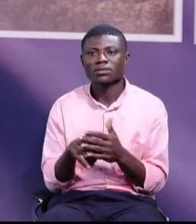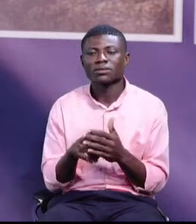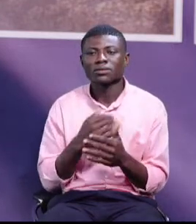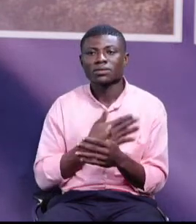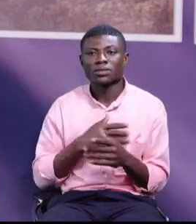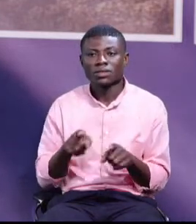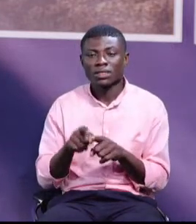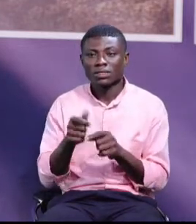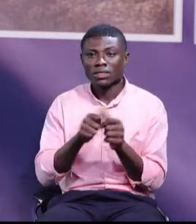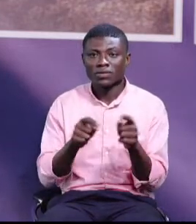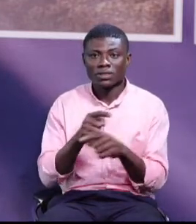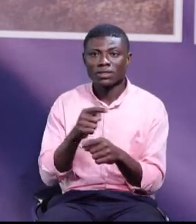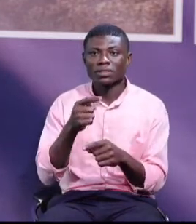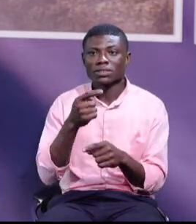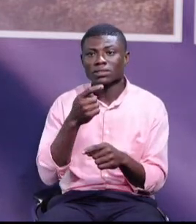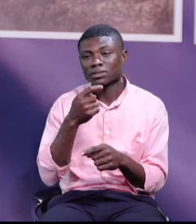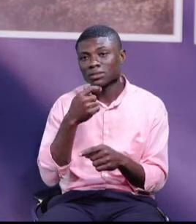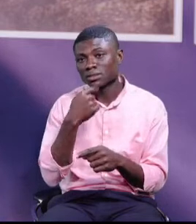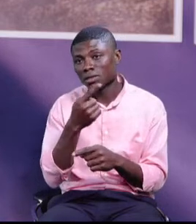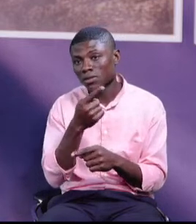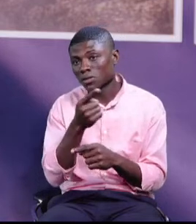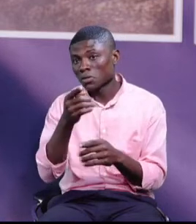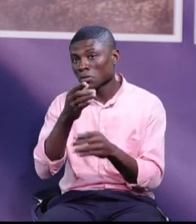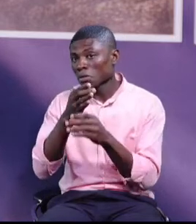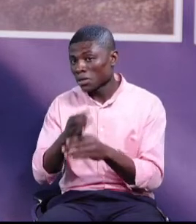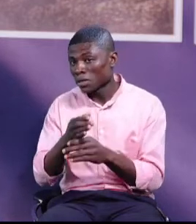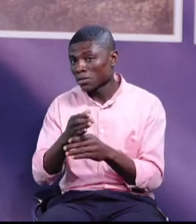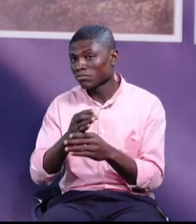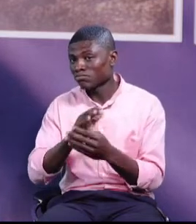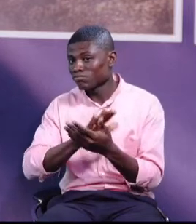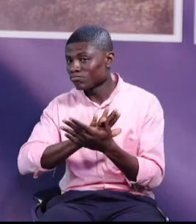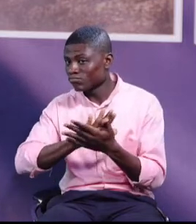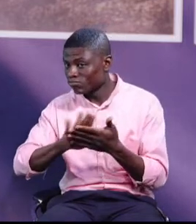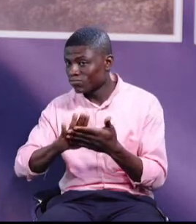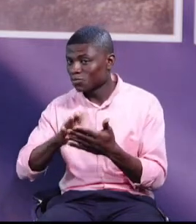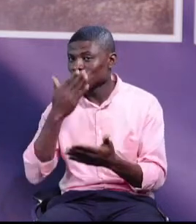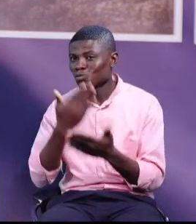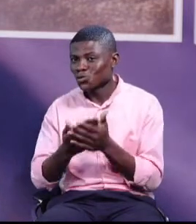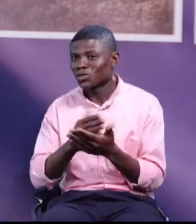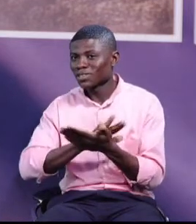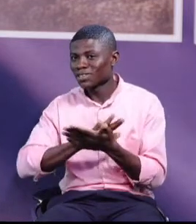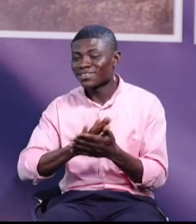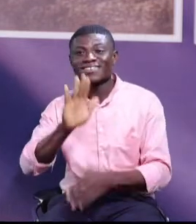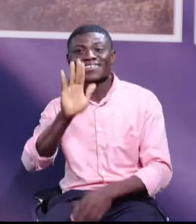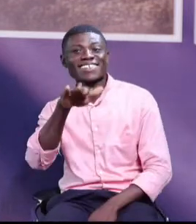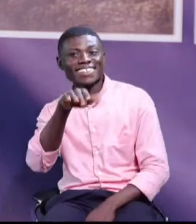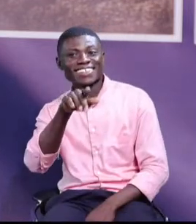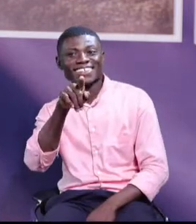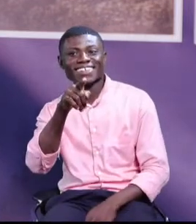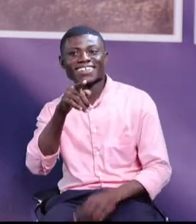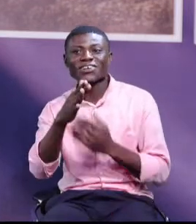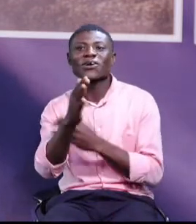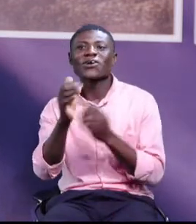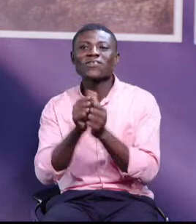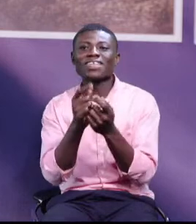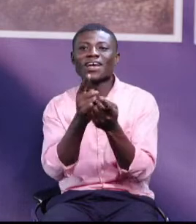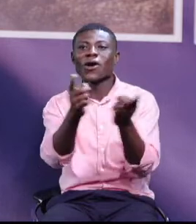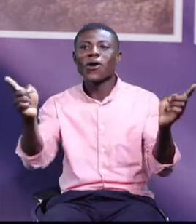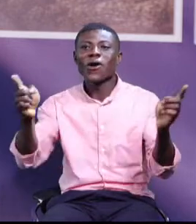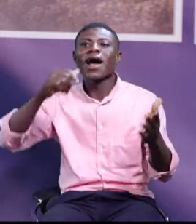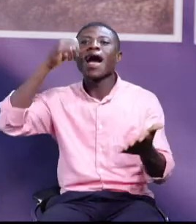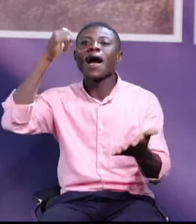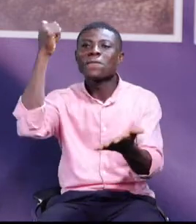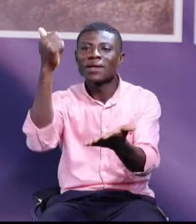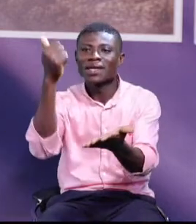please, as I always say, take care. Be nice. It's nice to be nice. And hey, God will, that's all.